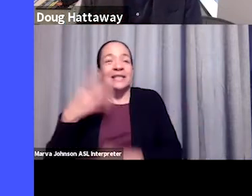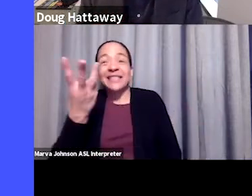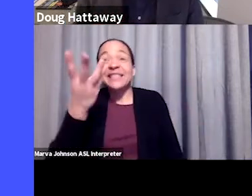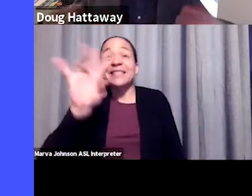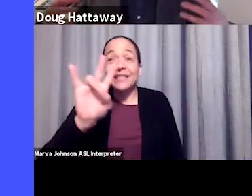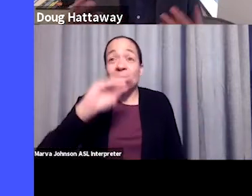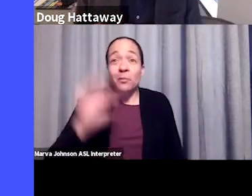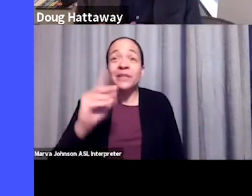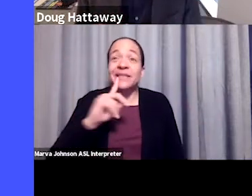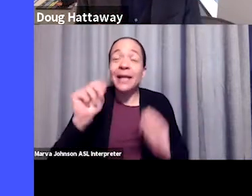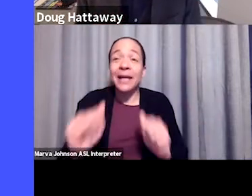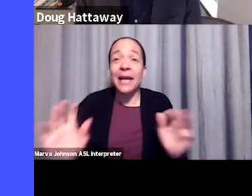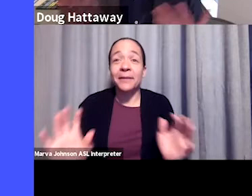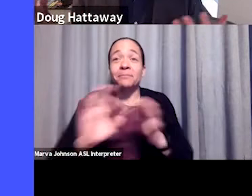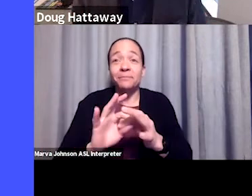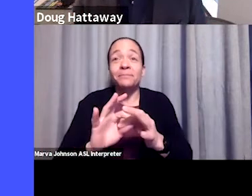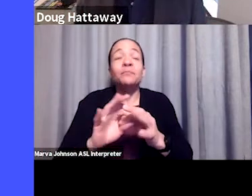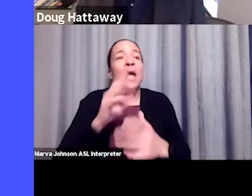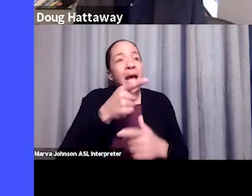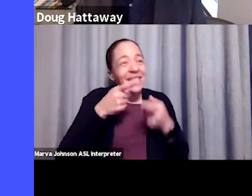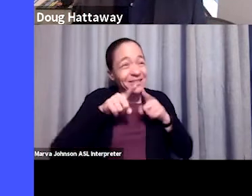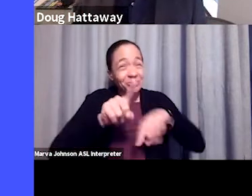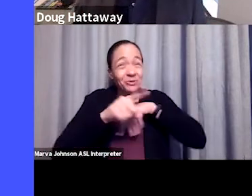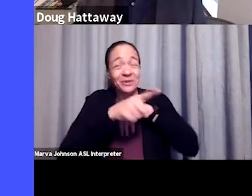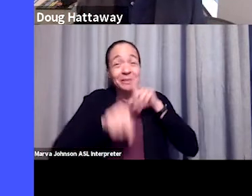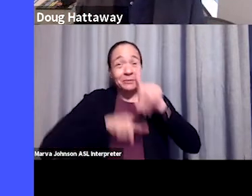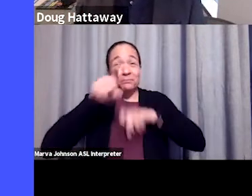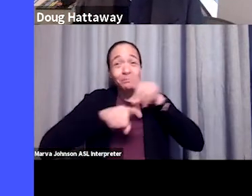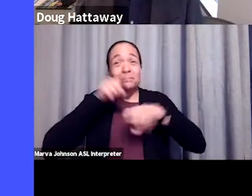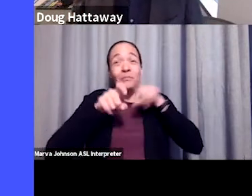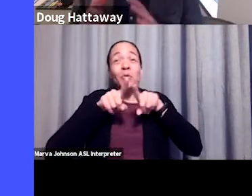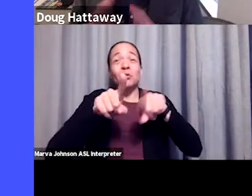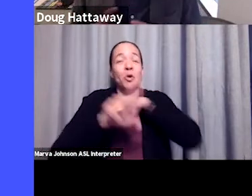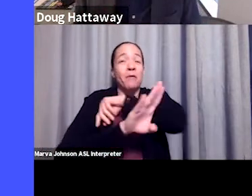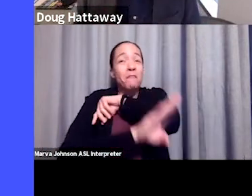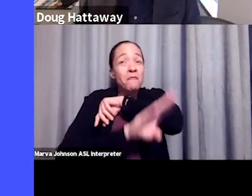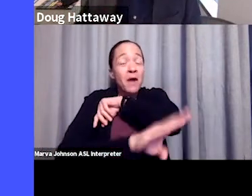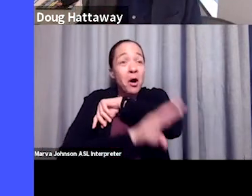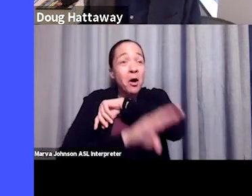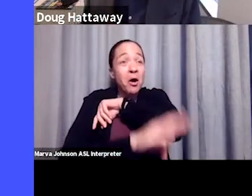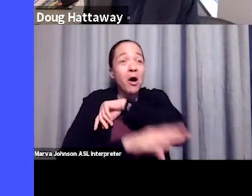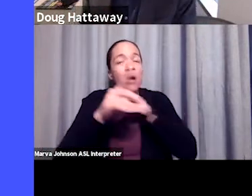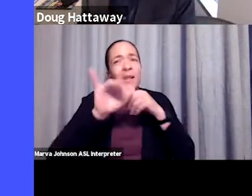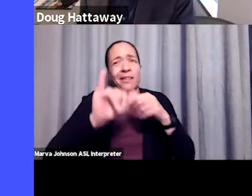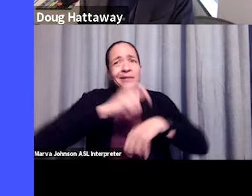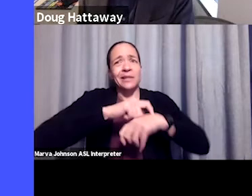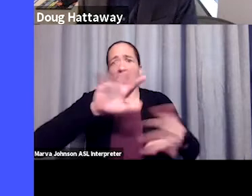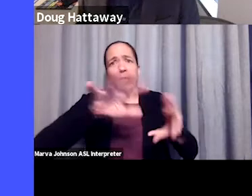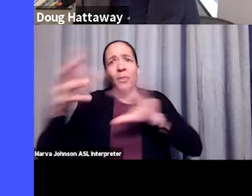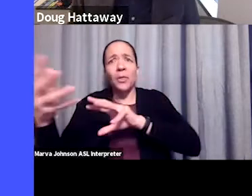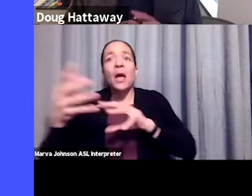the fall. So a very contentious time. It has been a very contentious time for a while. There's a real yearning for unity in the